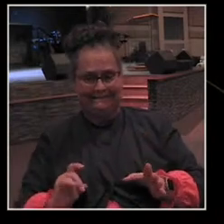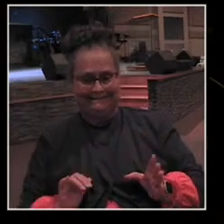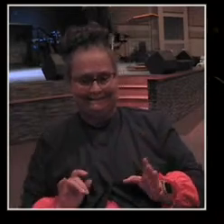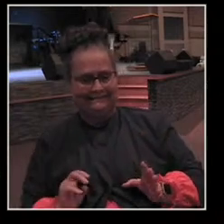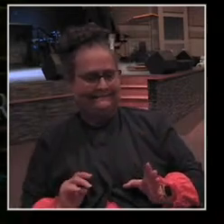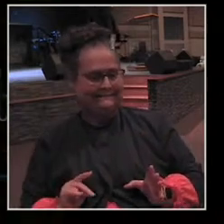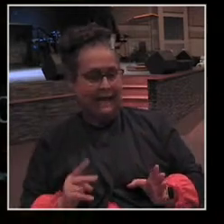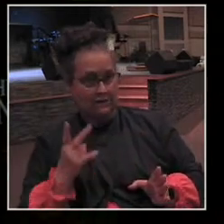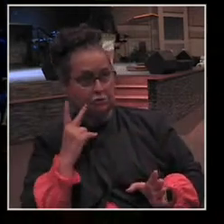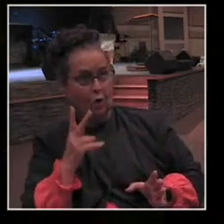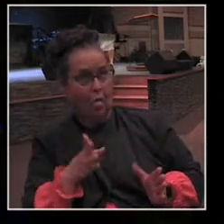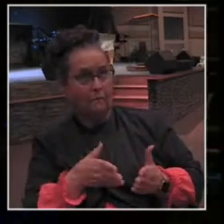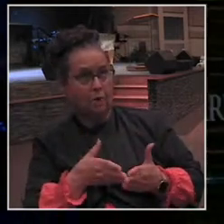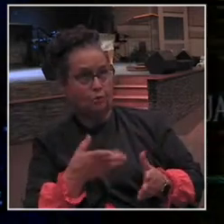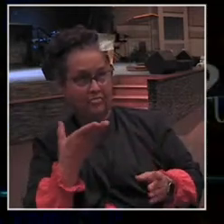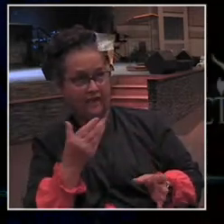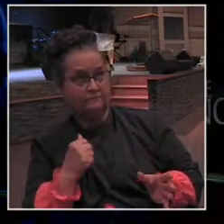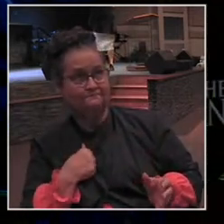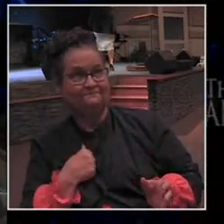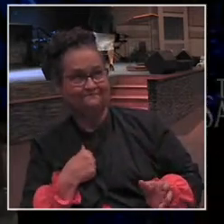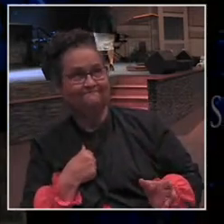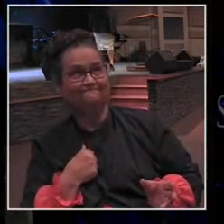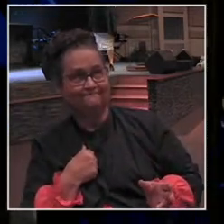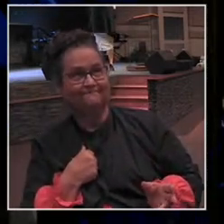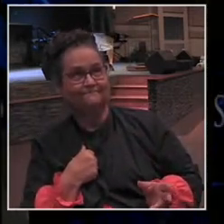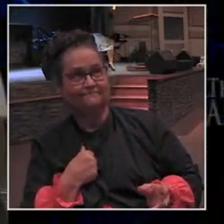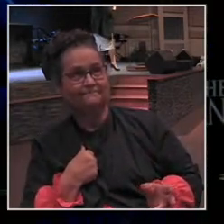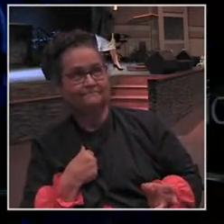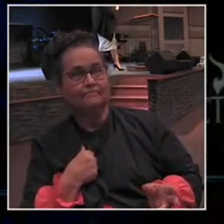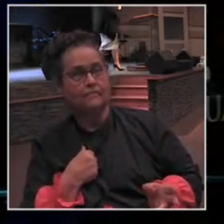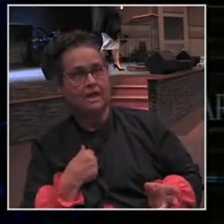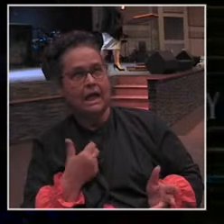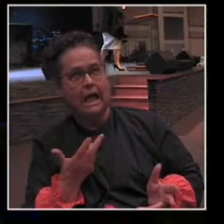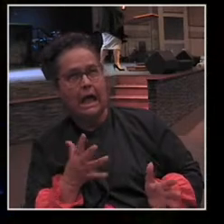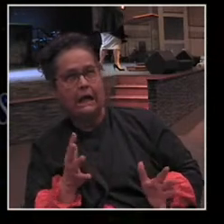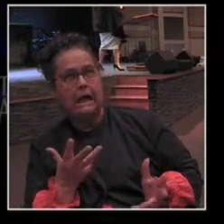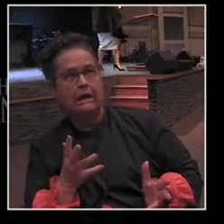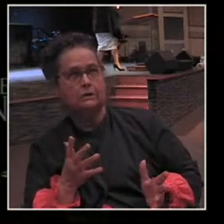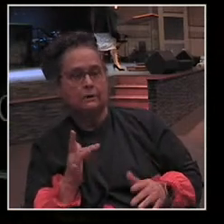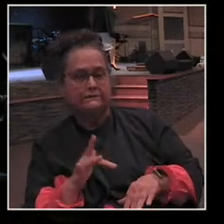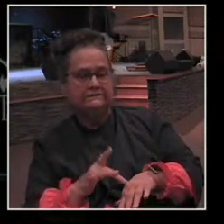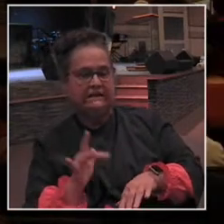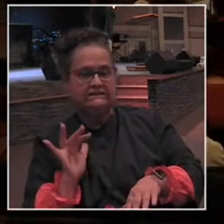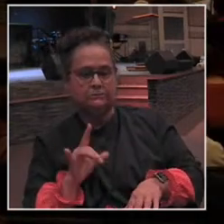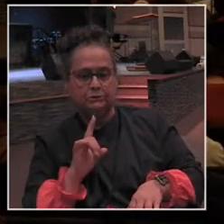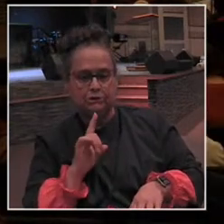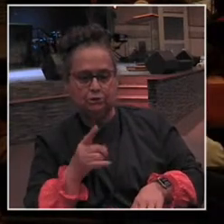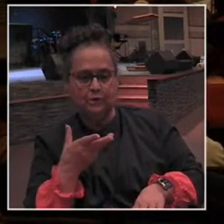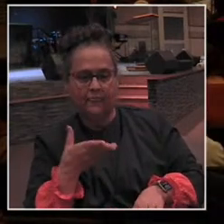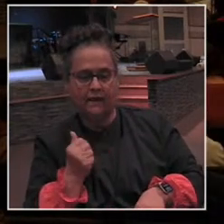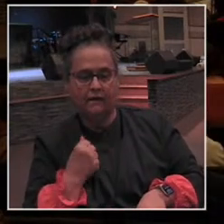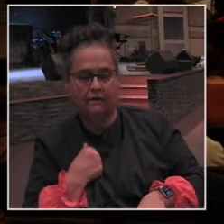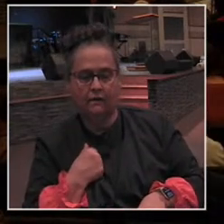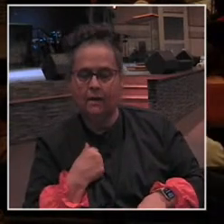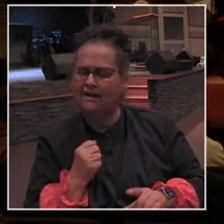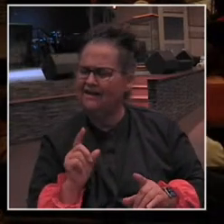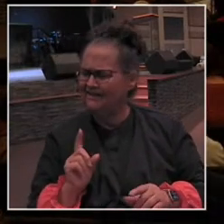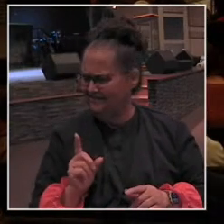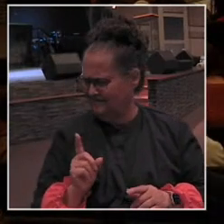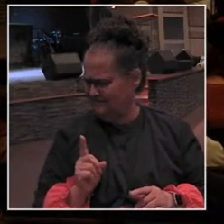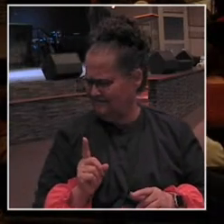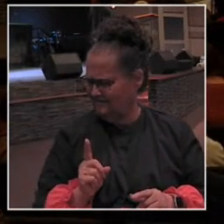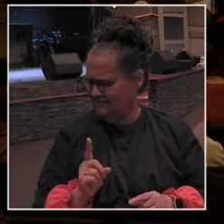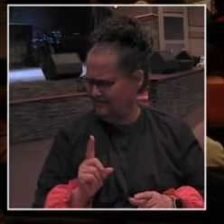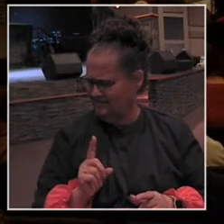and see the boat. It's right there. I wanted to see it. I even kind of wanted to touch it, make sure that it was there. But